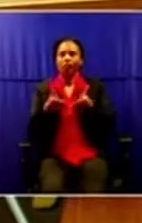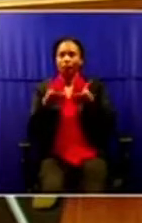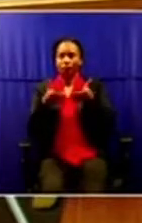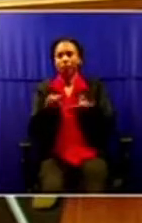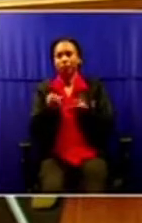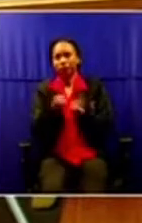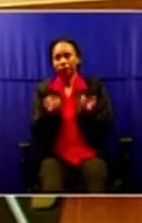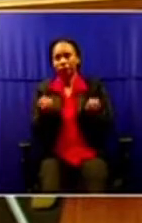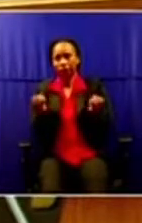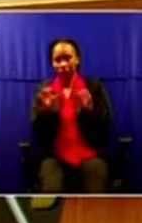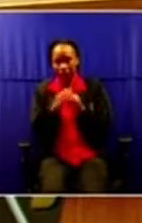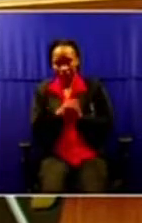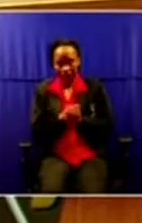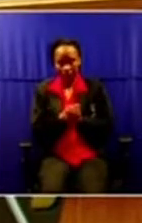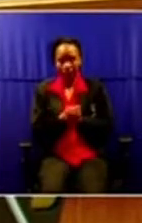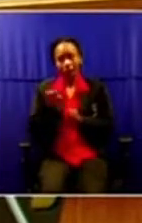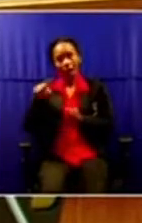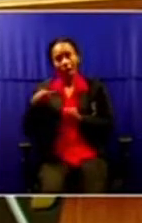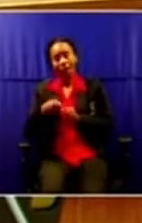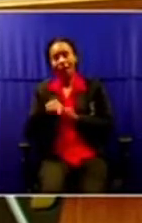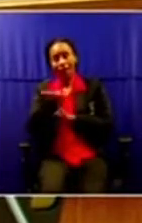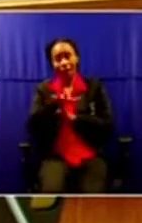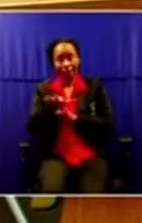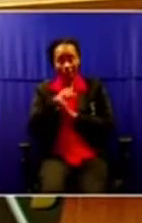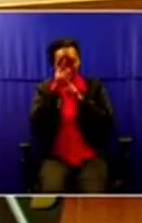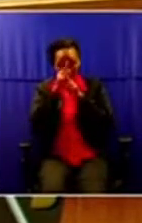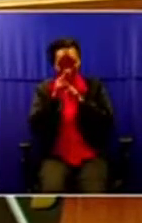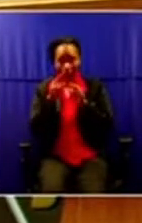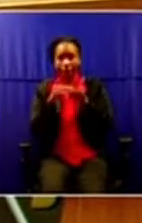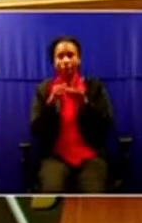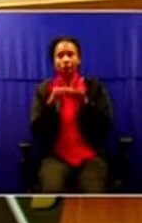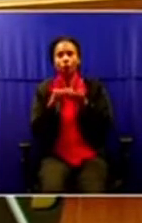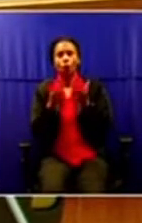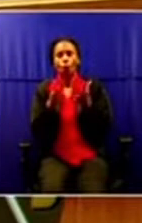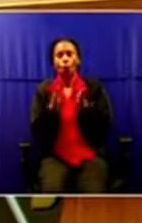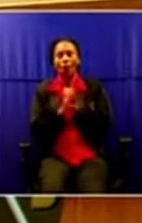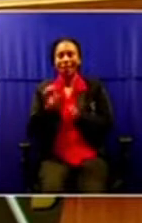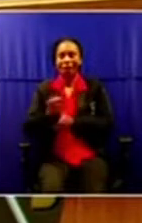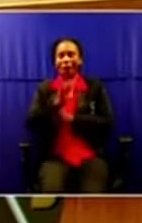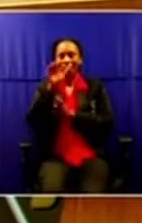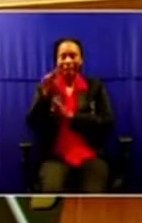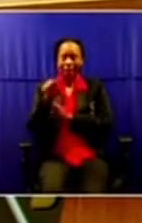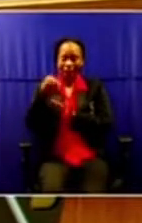The other area, honorable members, where South Africa is richly endowed